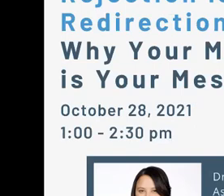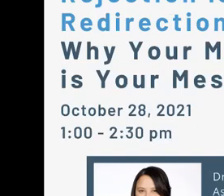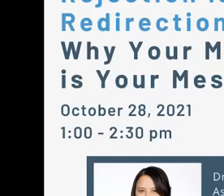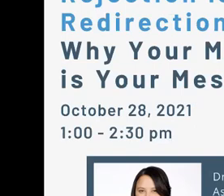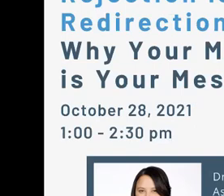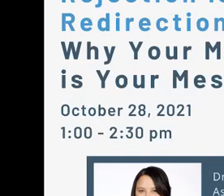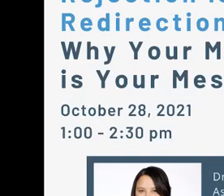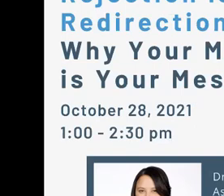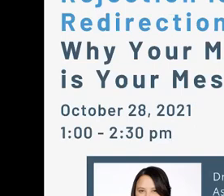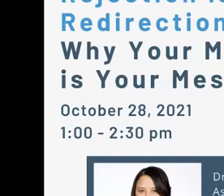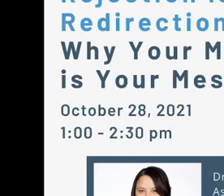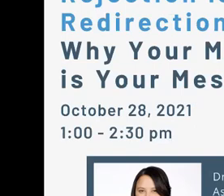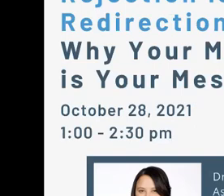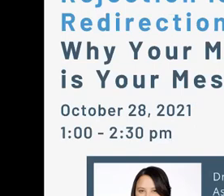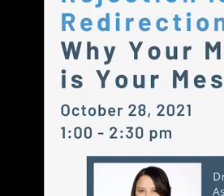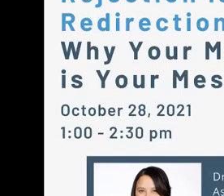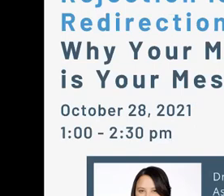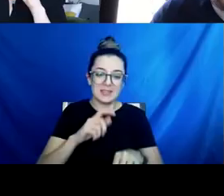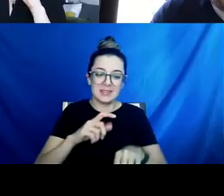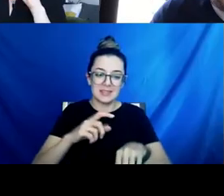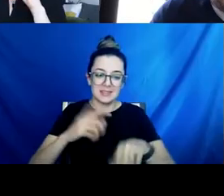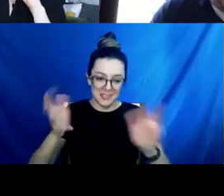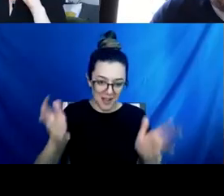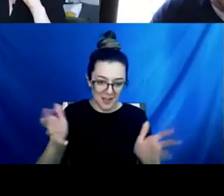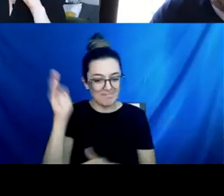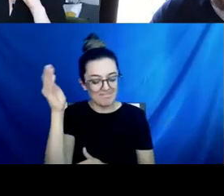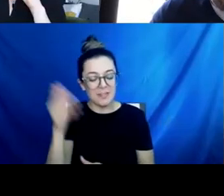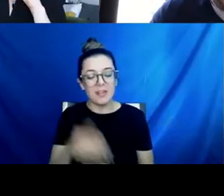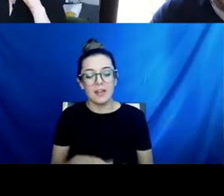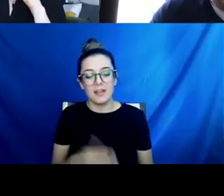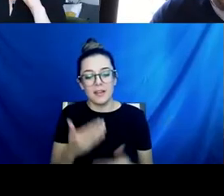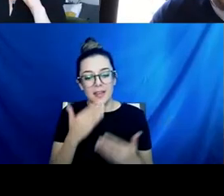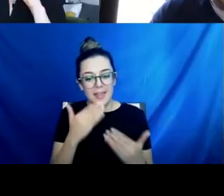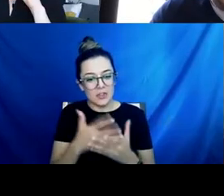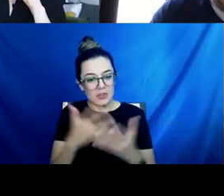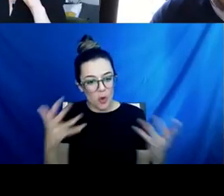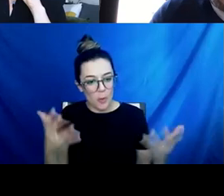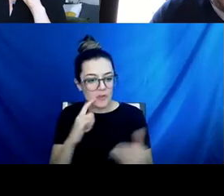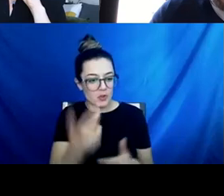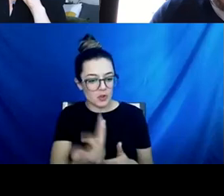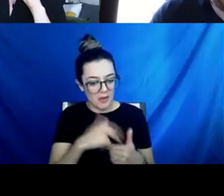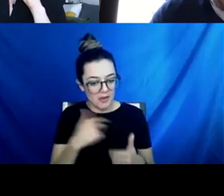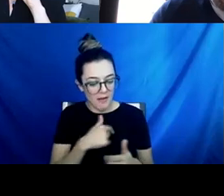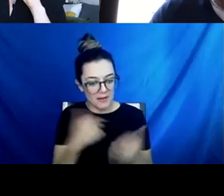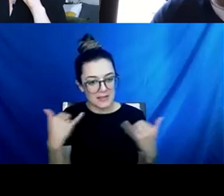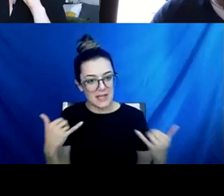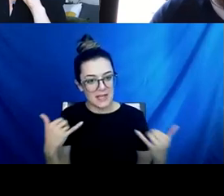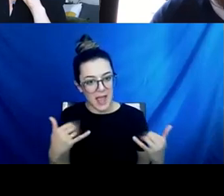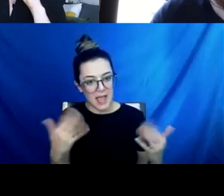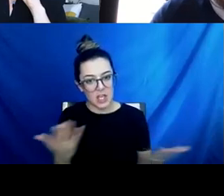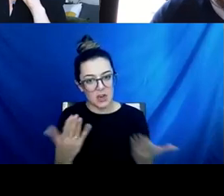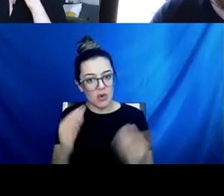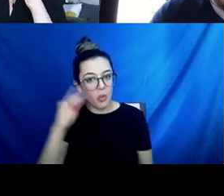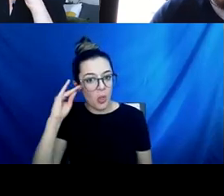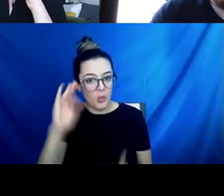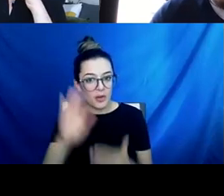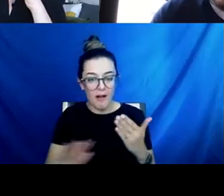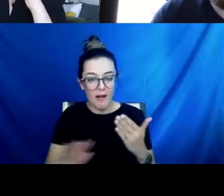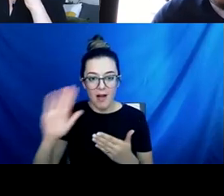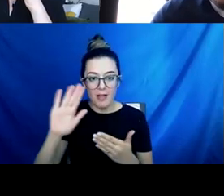our participants, we have one of our amazing librarians, Sim Castro. You know, you go to the library, you work with with amazing librarians and